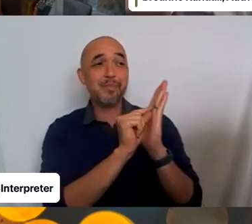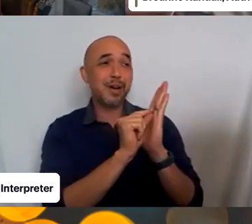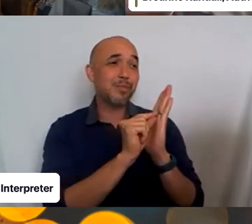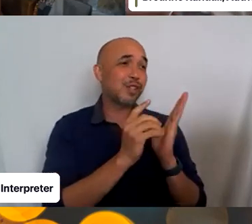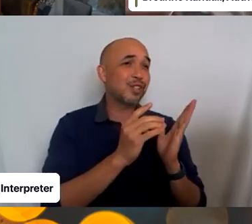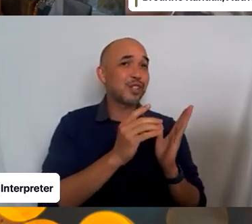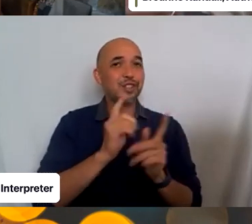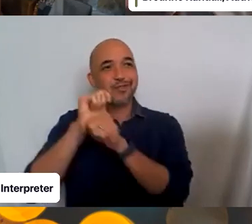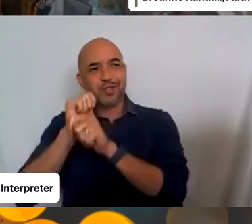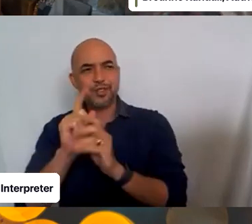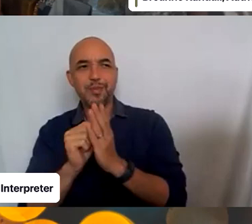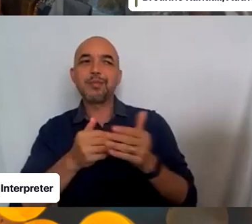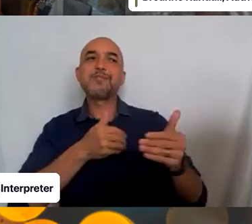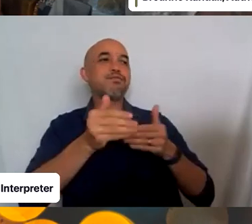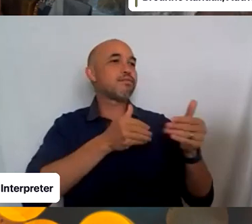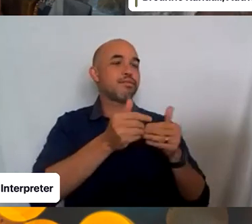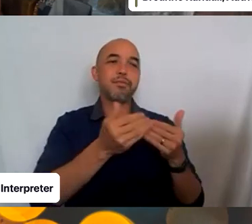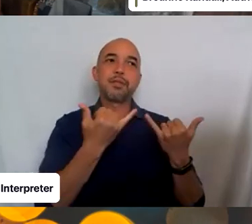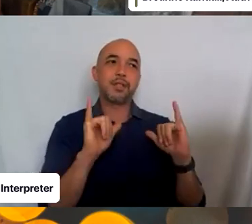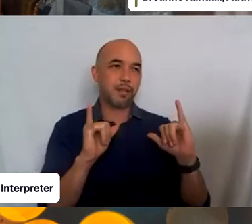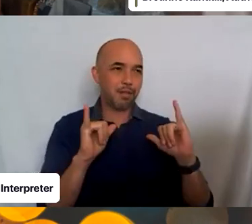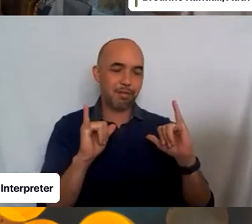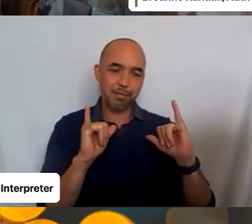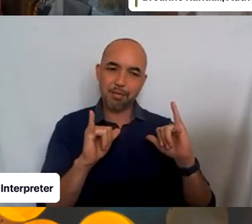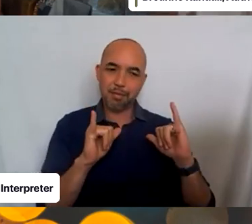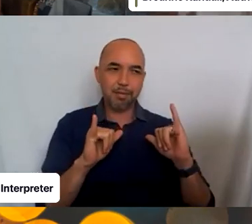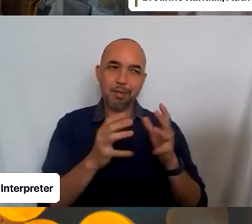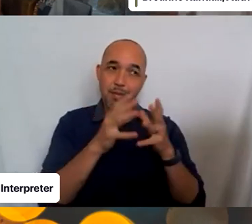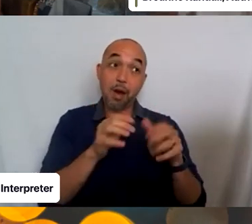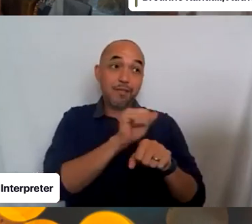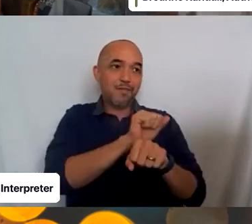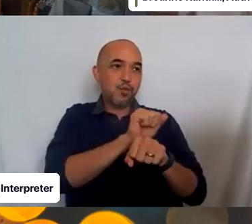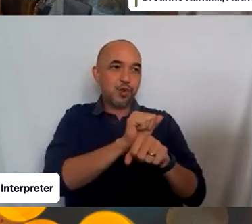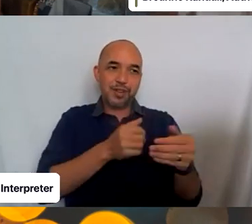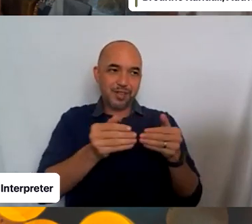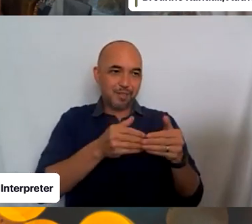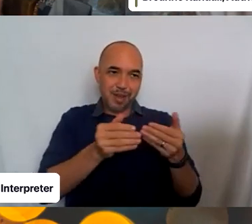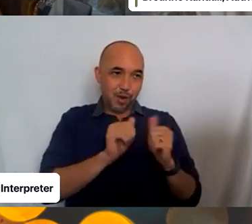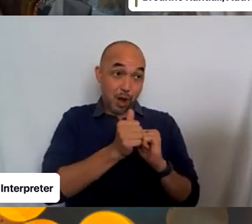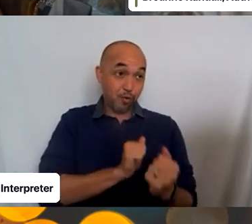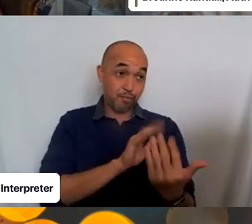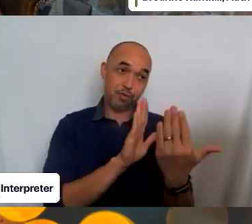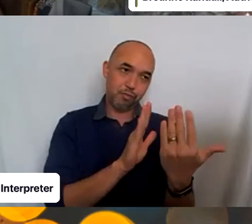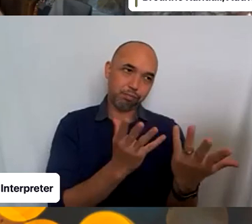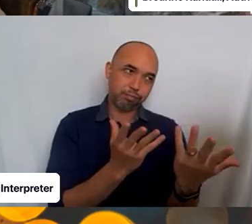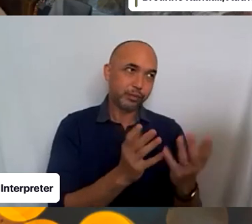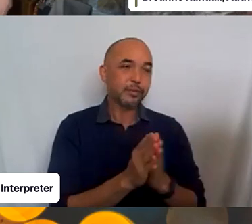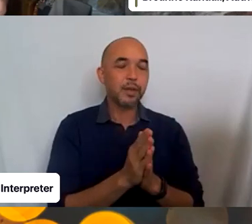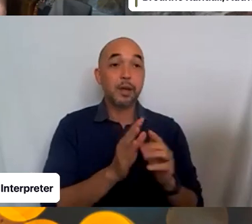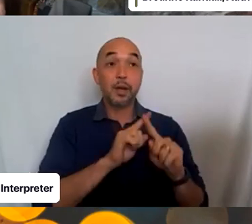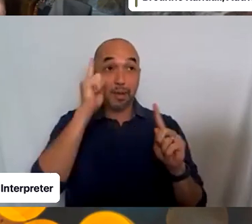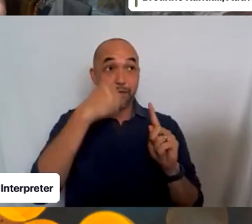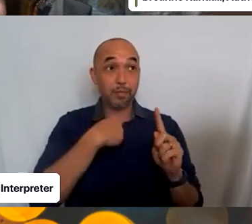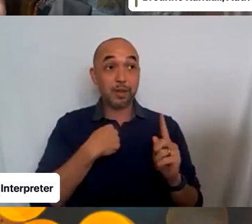traditionally published, it doesn't matter. It's still just, it's a lot of work, no matter which way you go about it. But yeah, for me, I